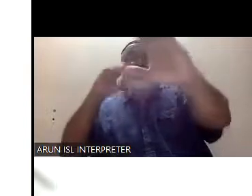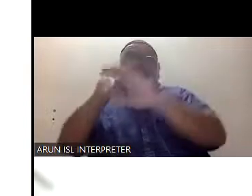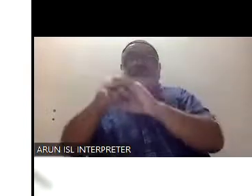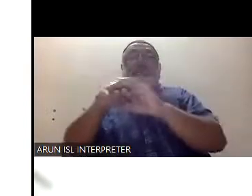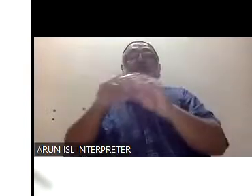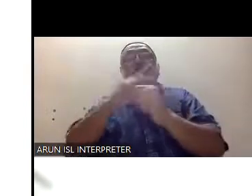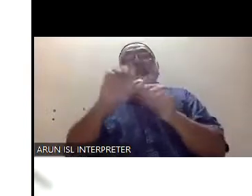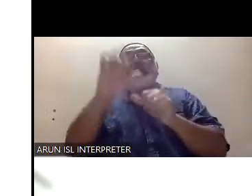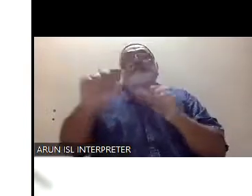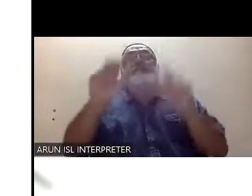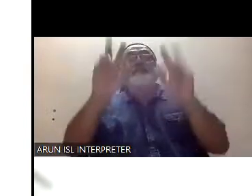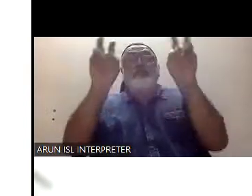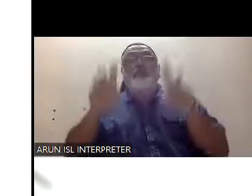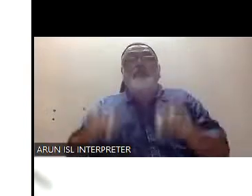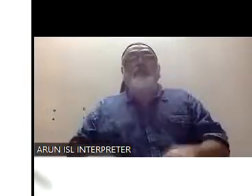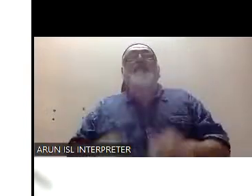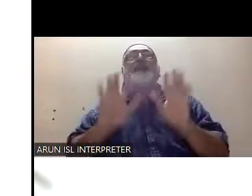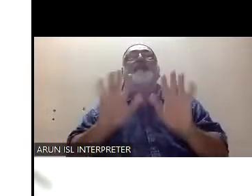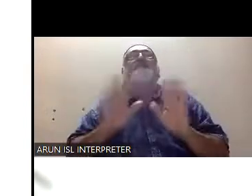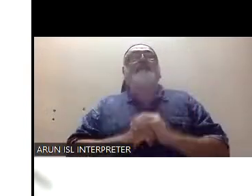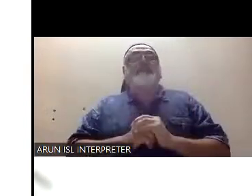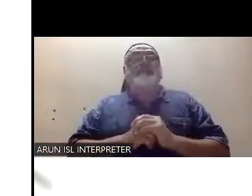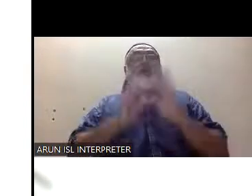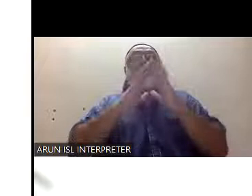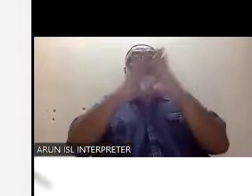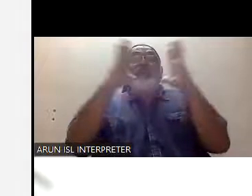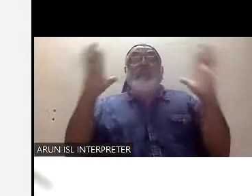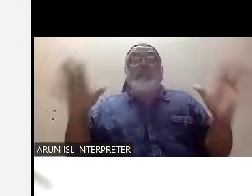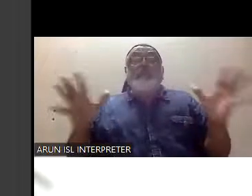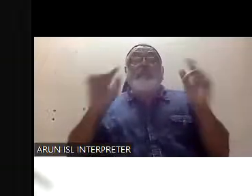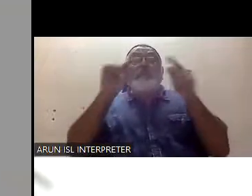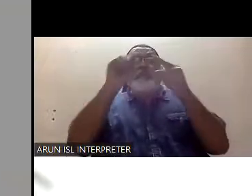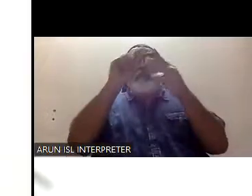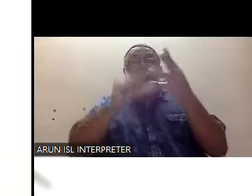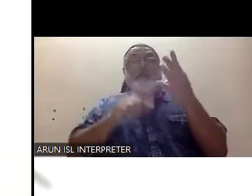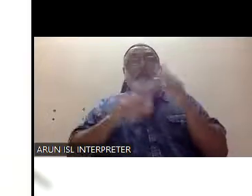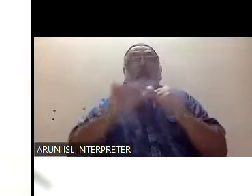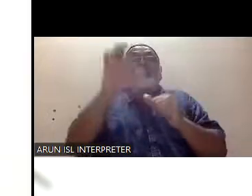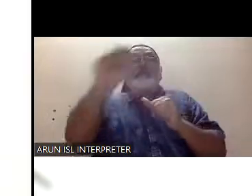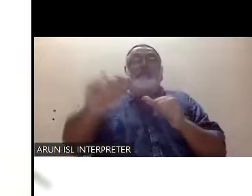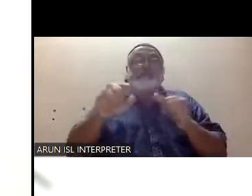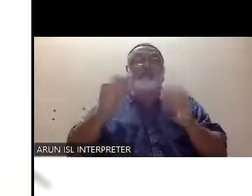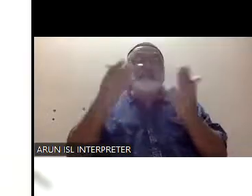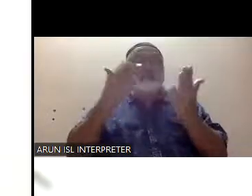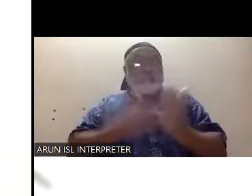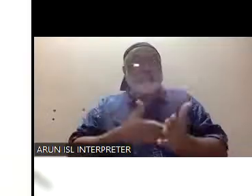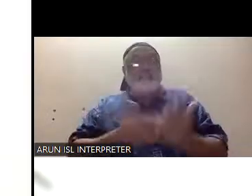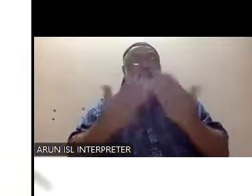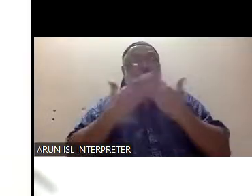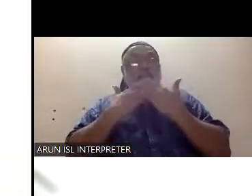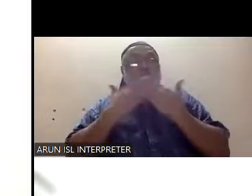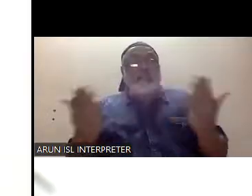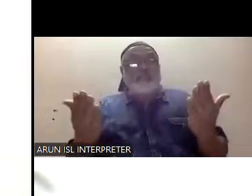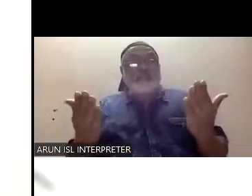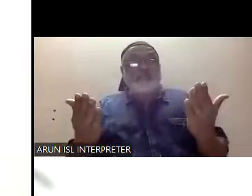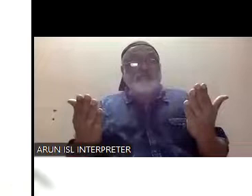this is, just to sum it up, the main guidelines about accessibility. Thank you. If there are any questions, I would like to take